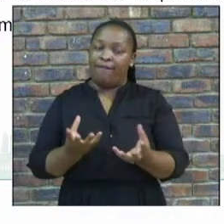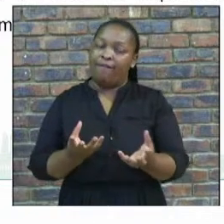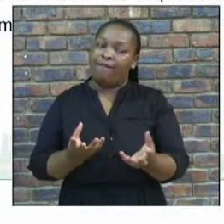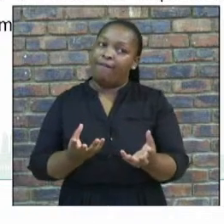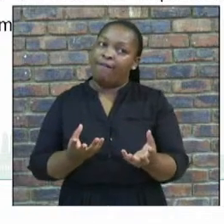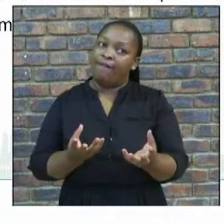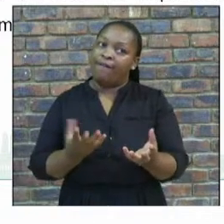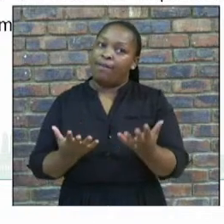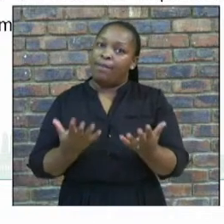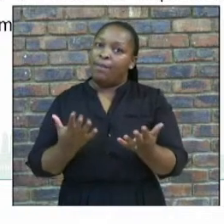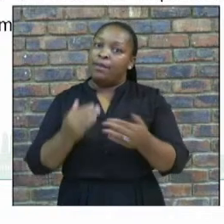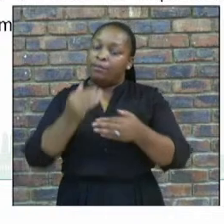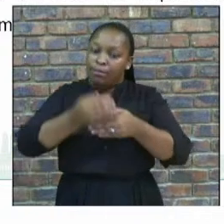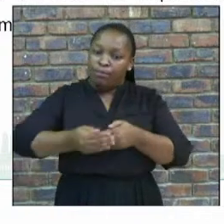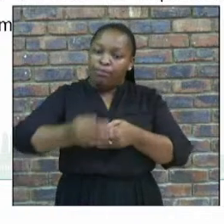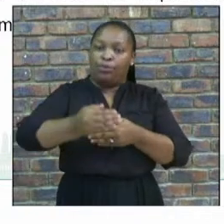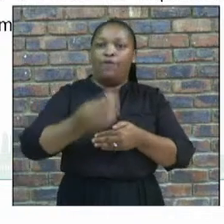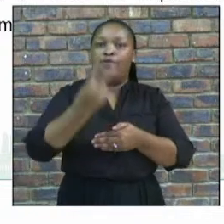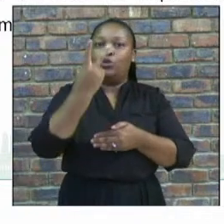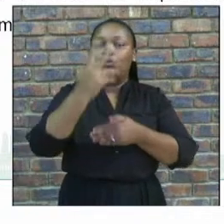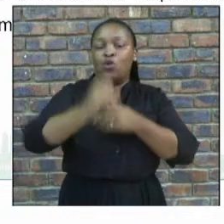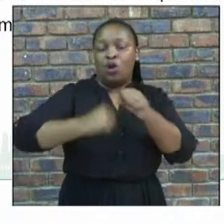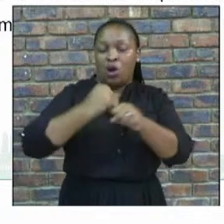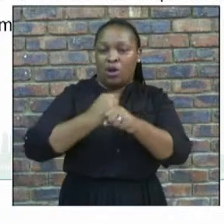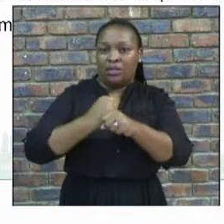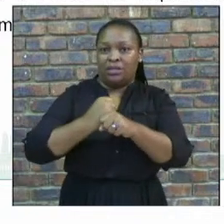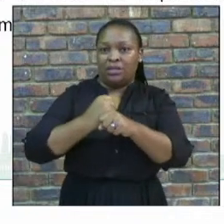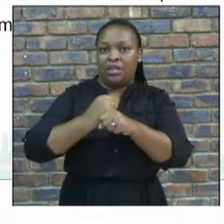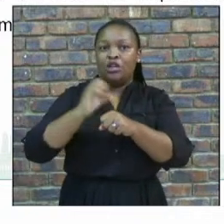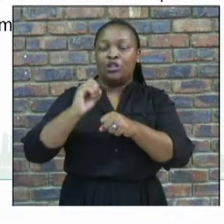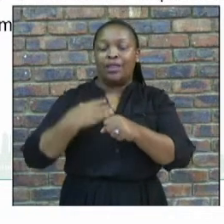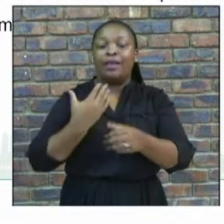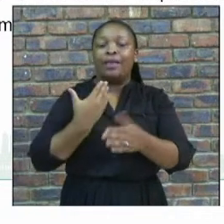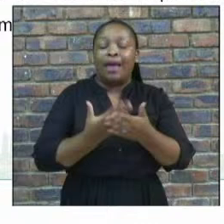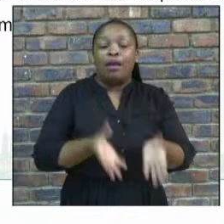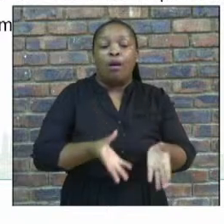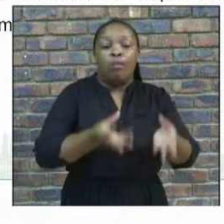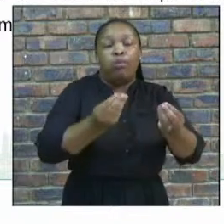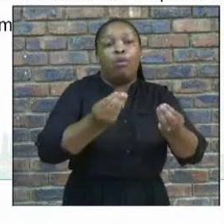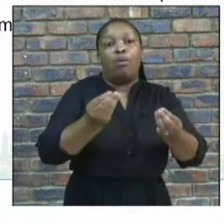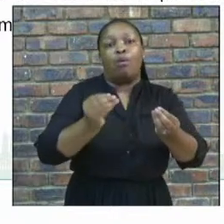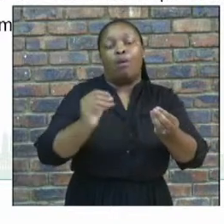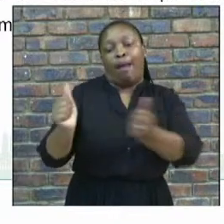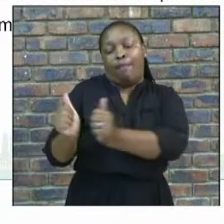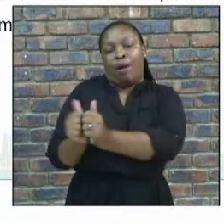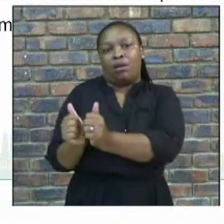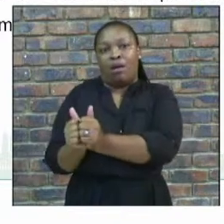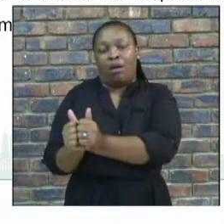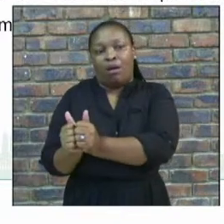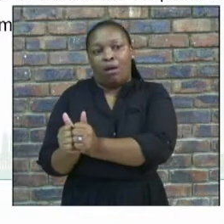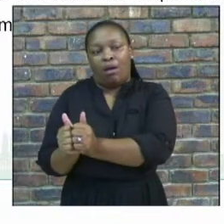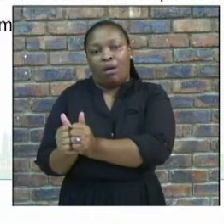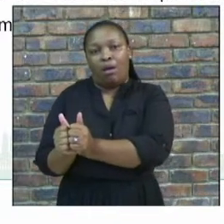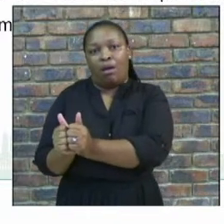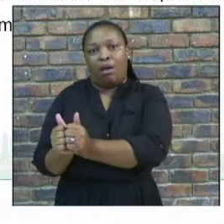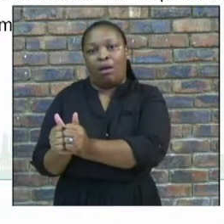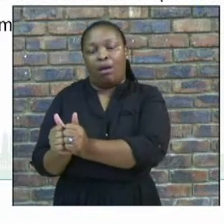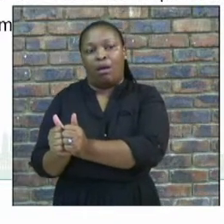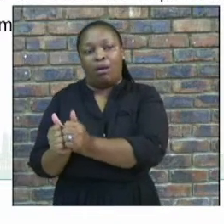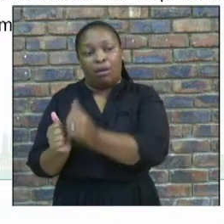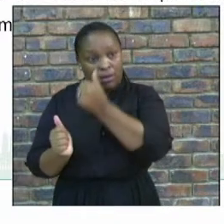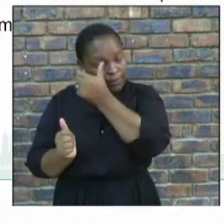an extension of 2 years so as they can be able to get black people who can be able